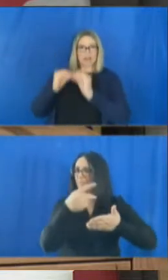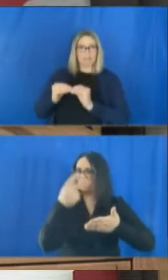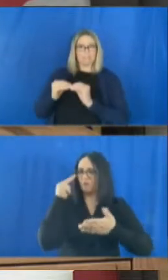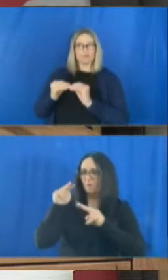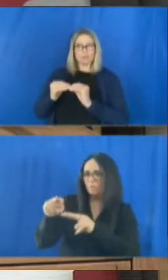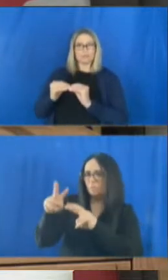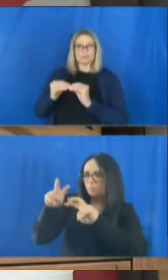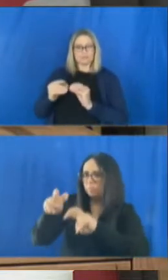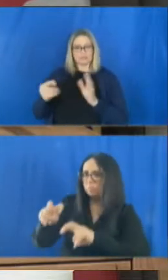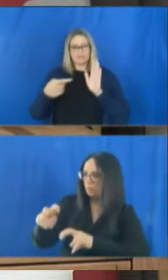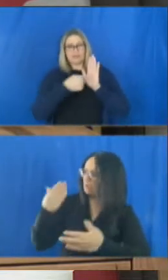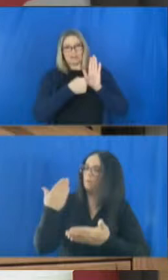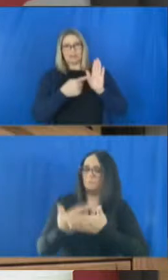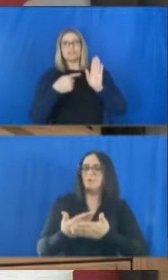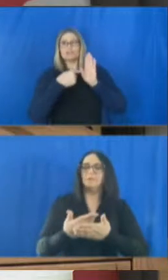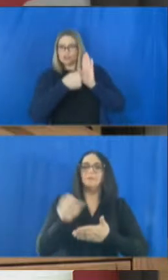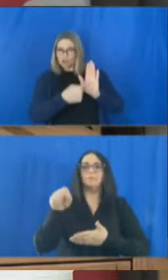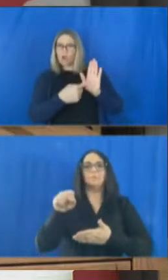were in a position to